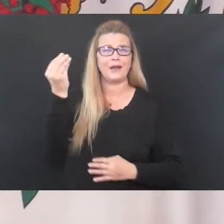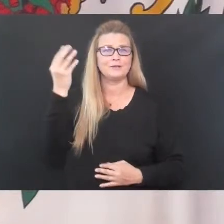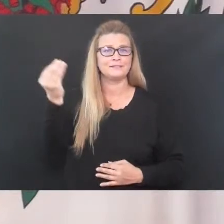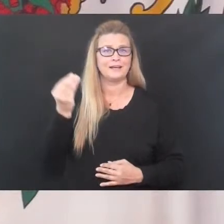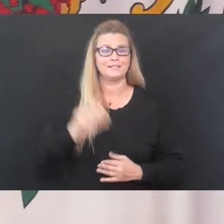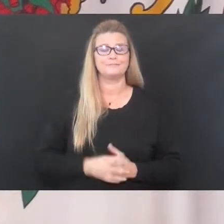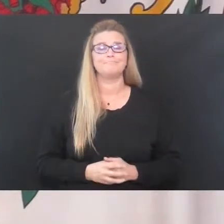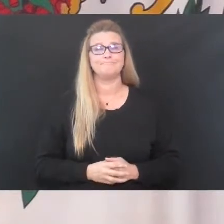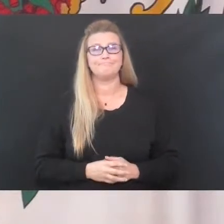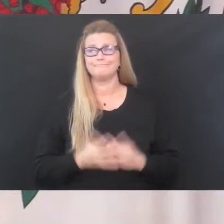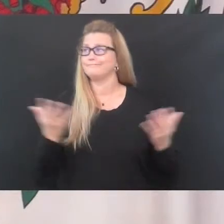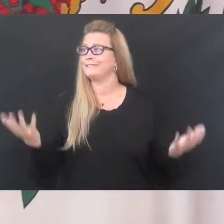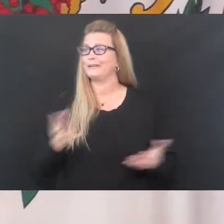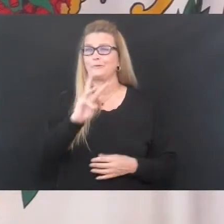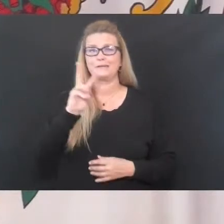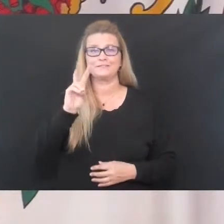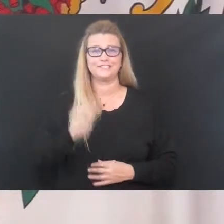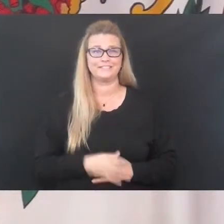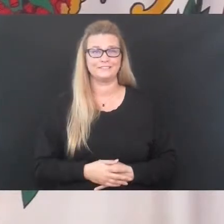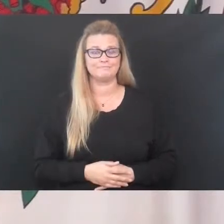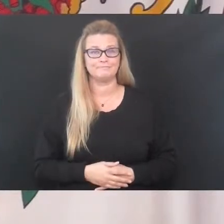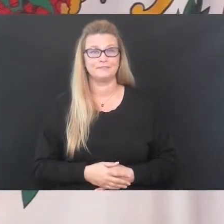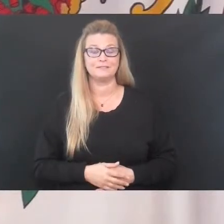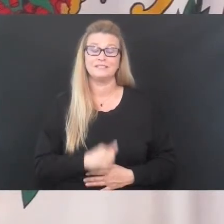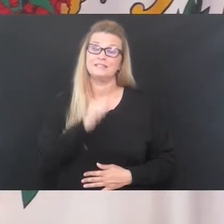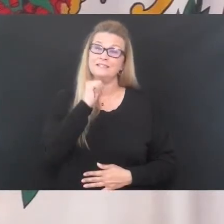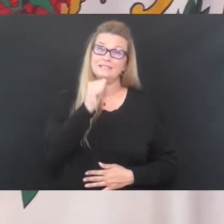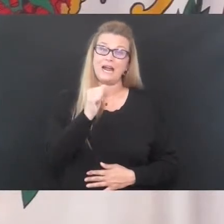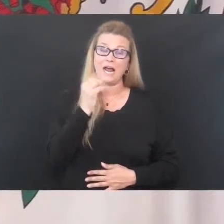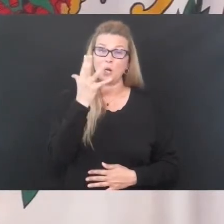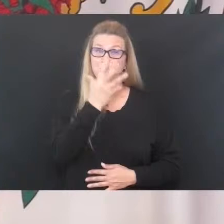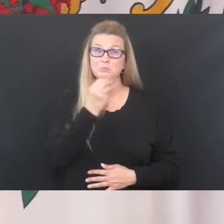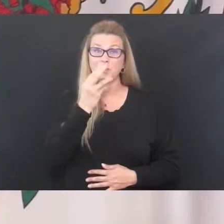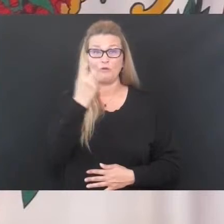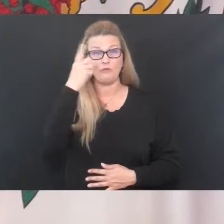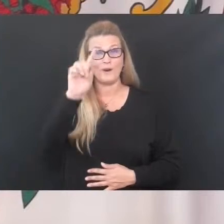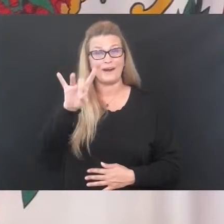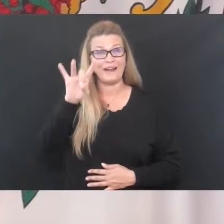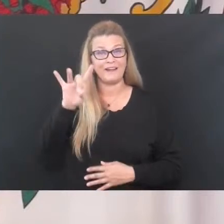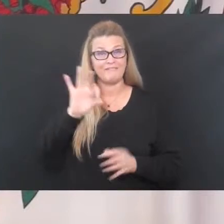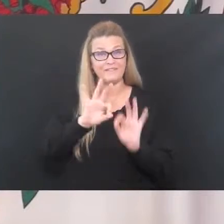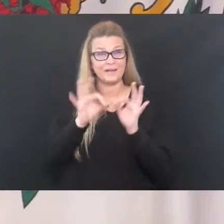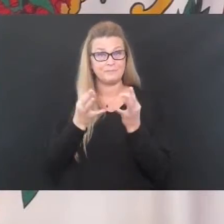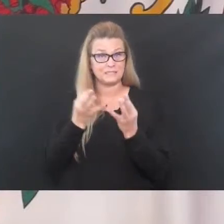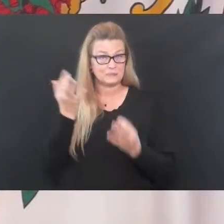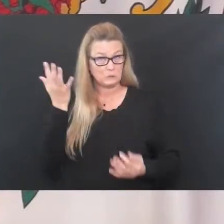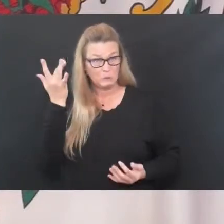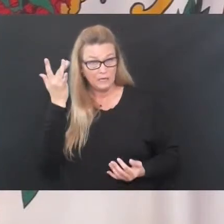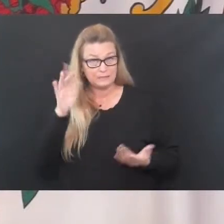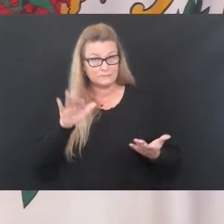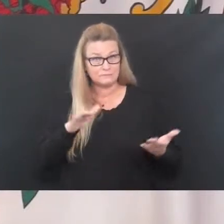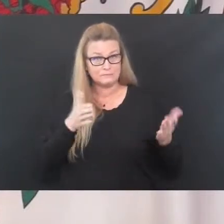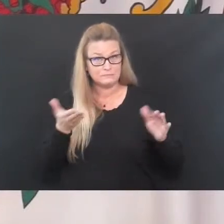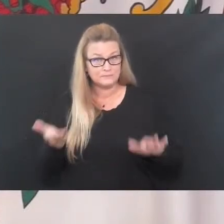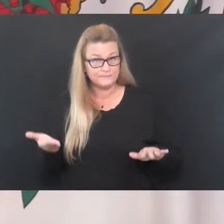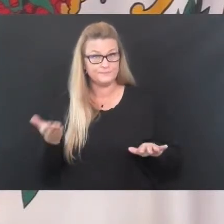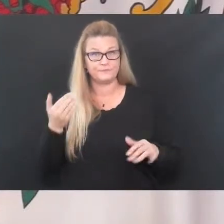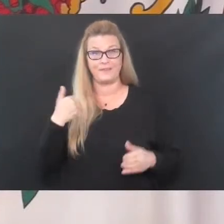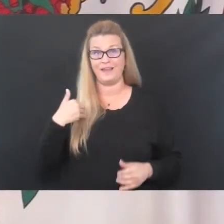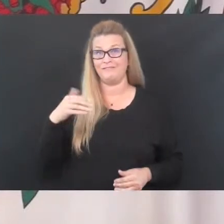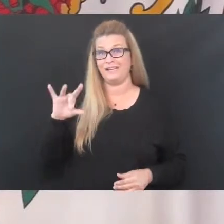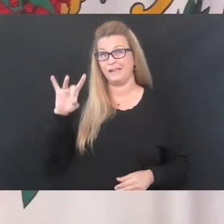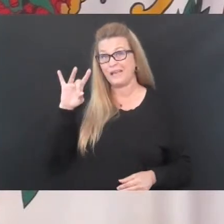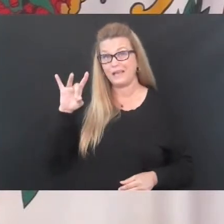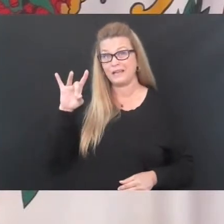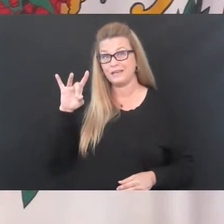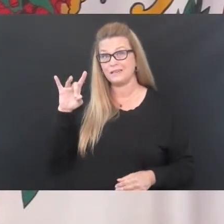Virginia. It's not so beautiful for 8 families. We've lost 8 people over